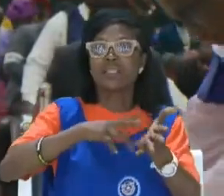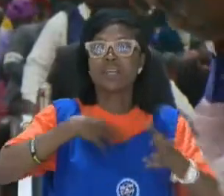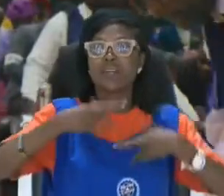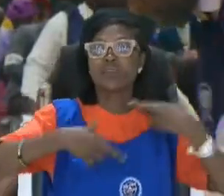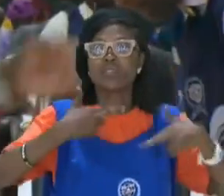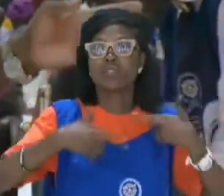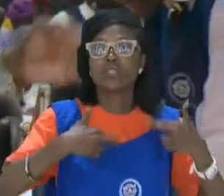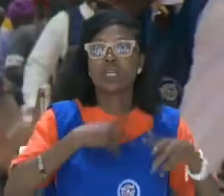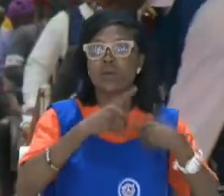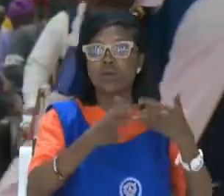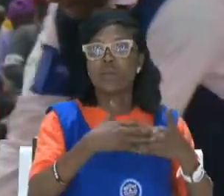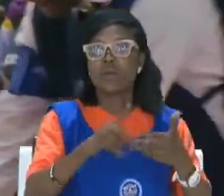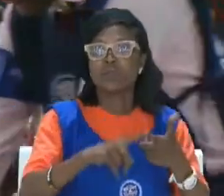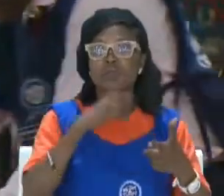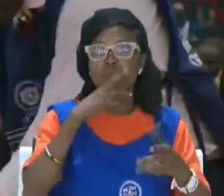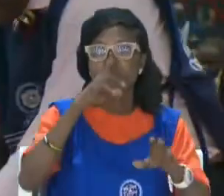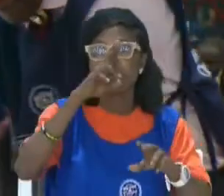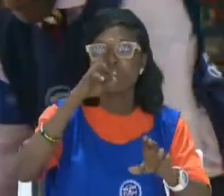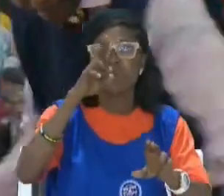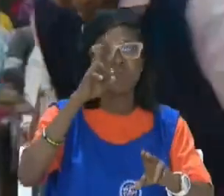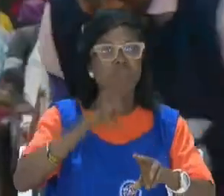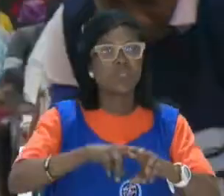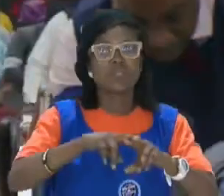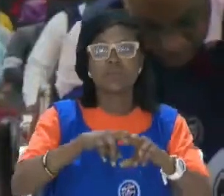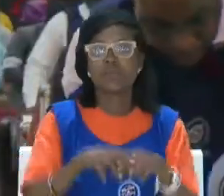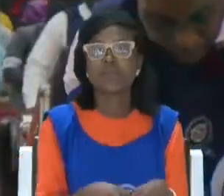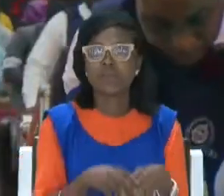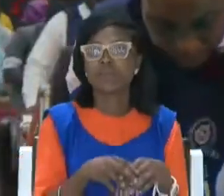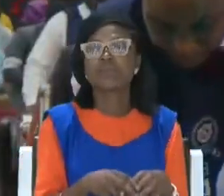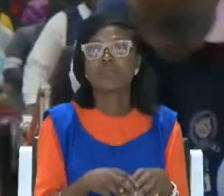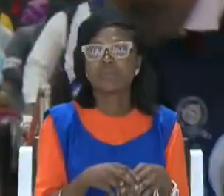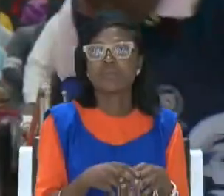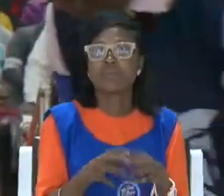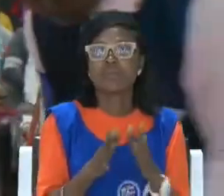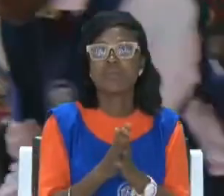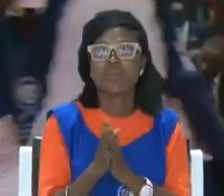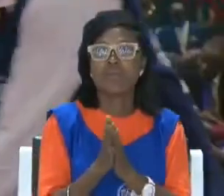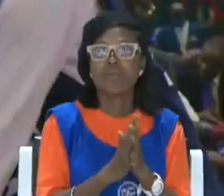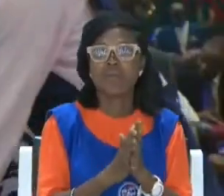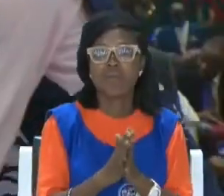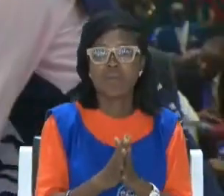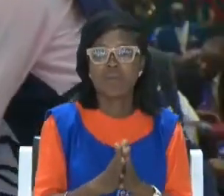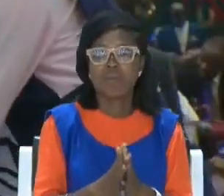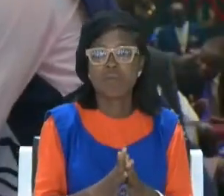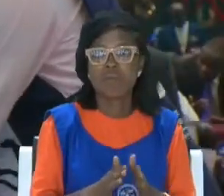seats. Over to you, band.